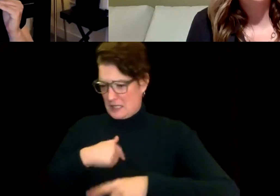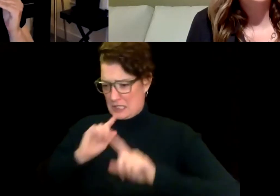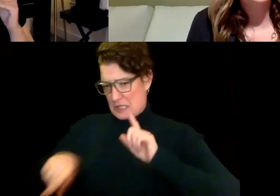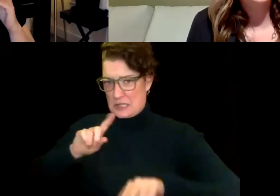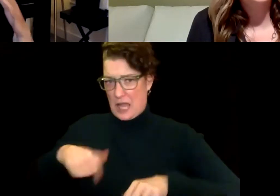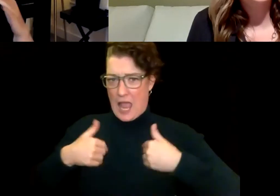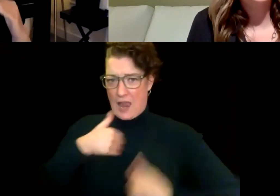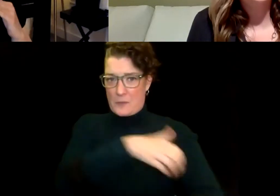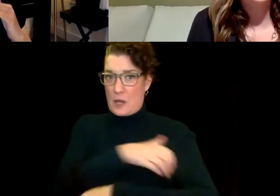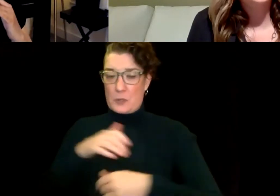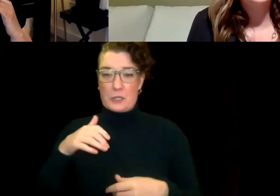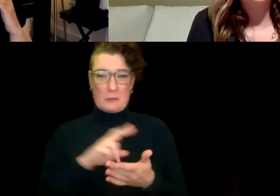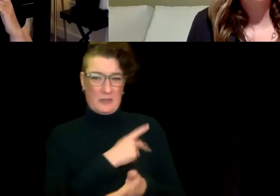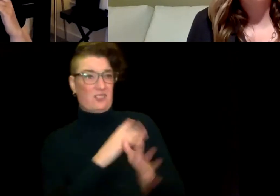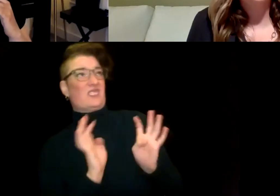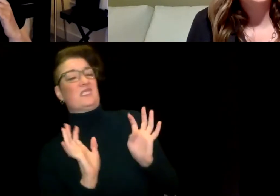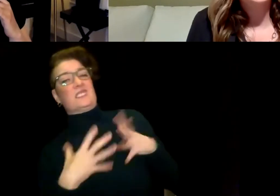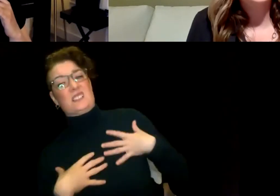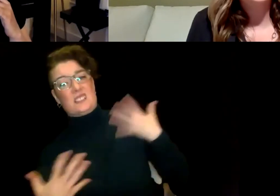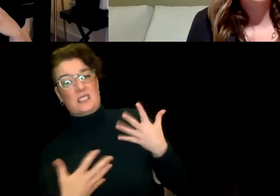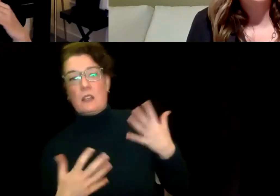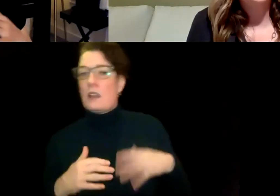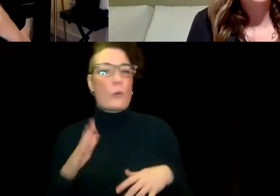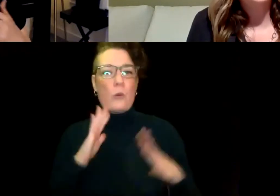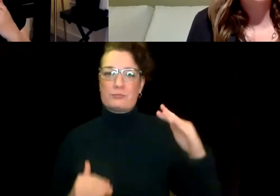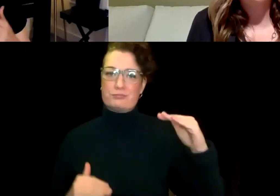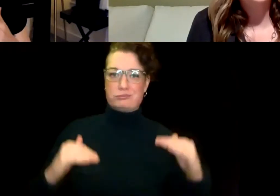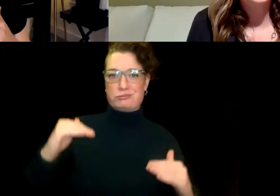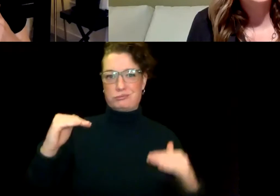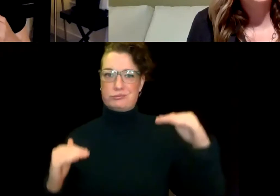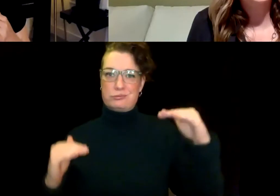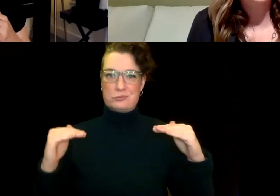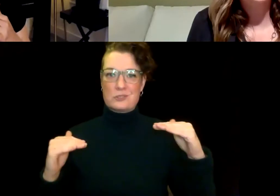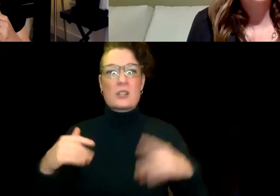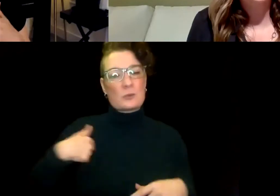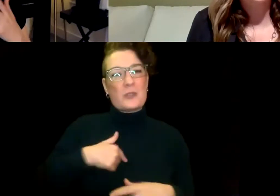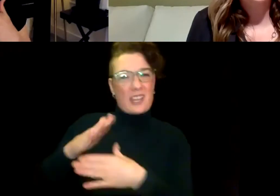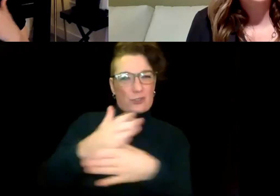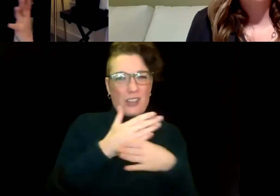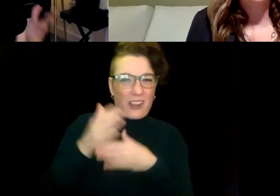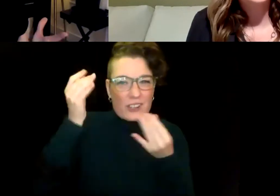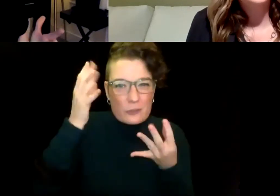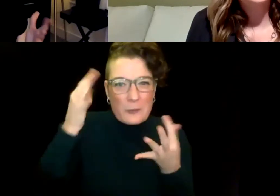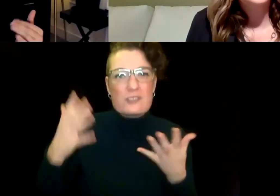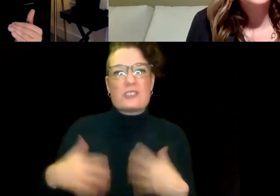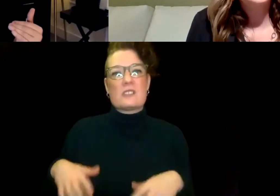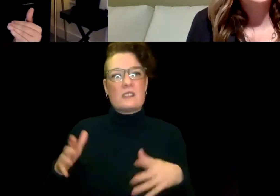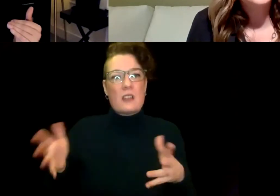to share information and make research advances and create changes that frankly